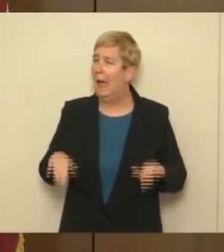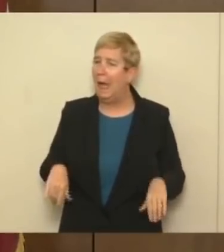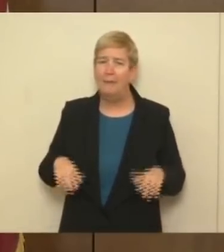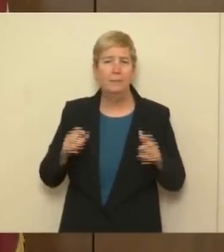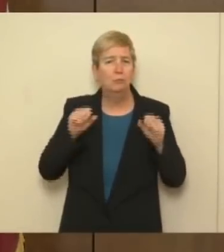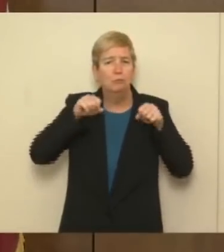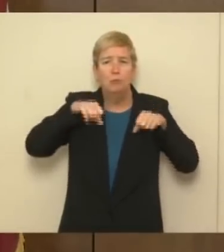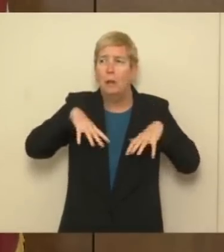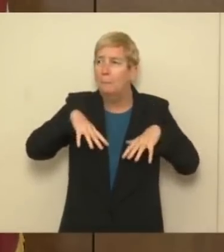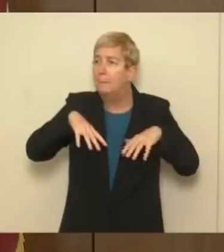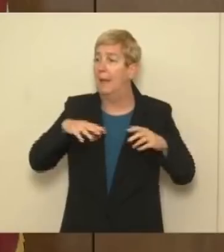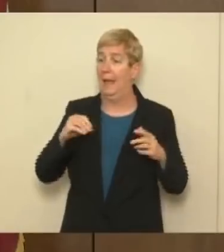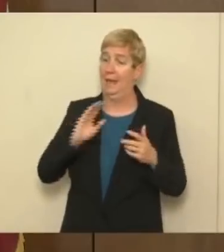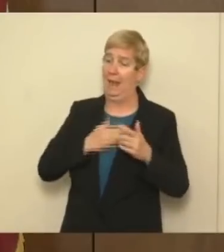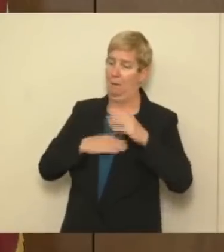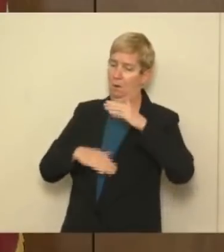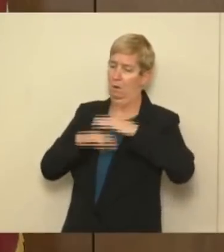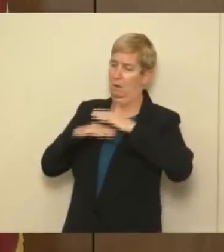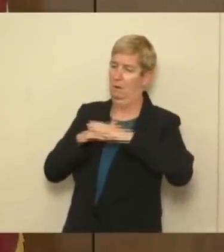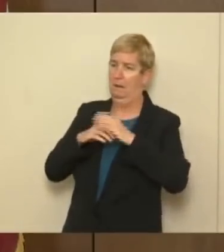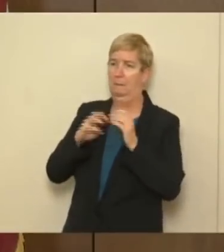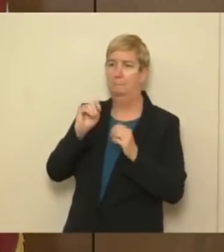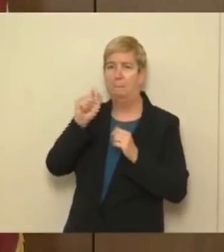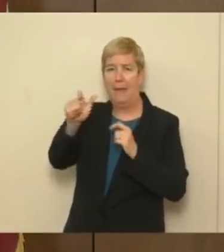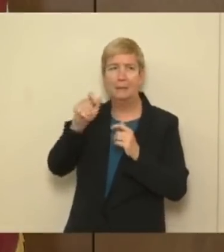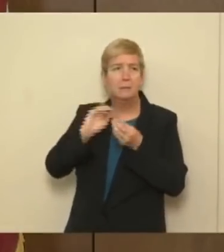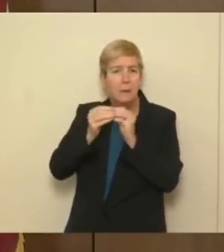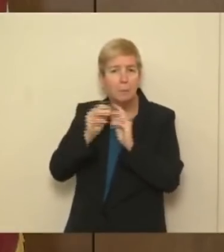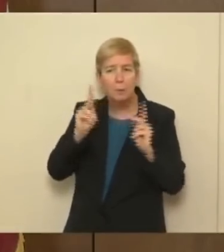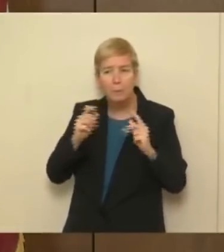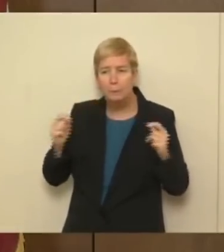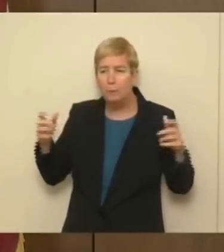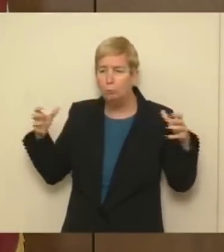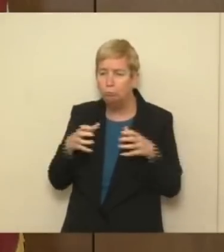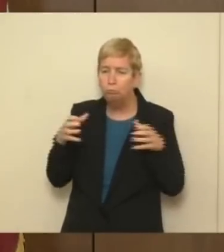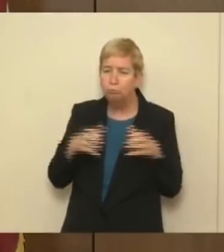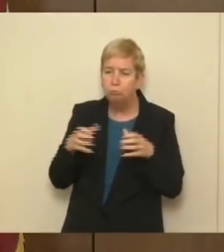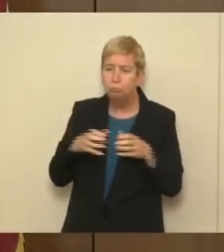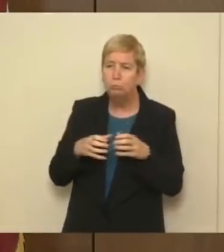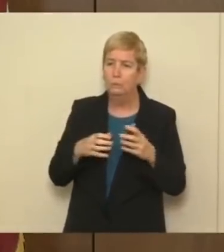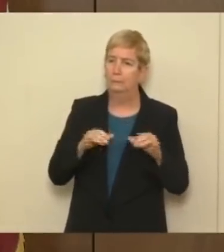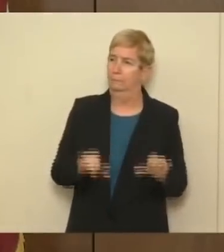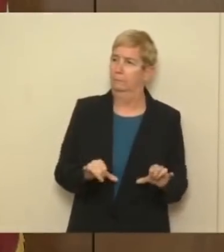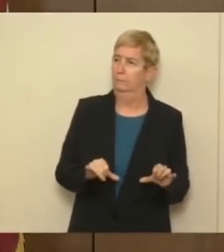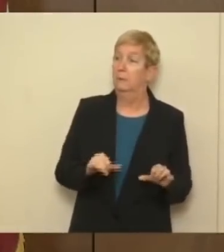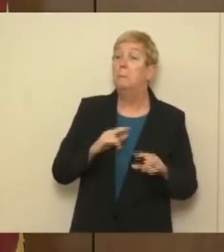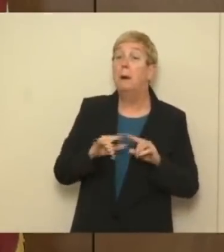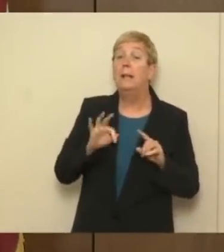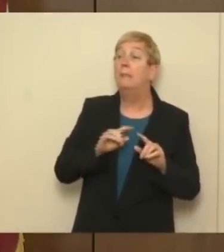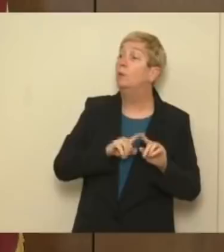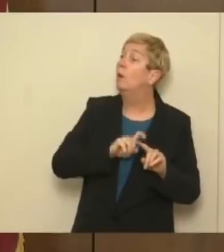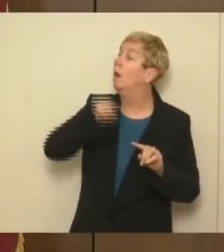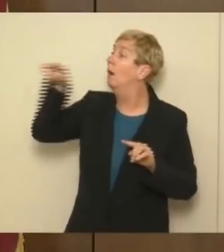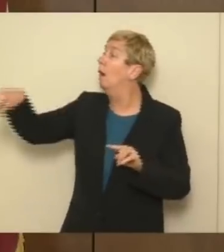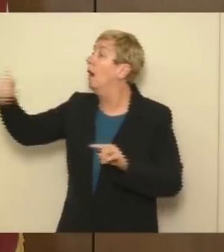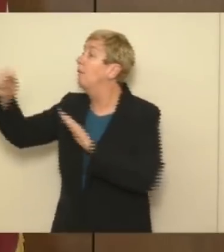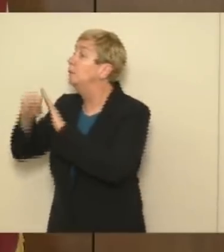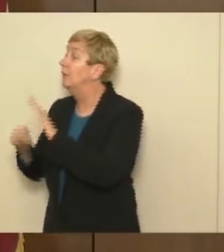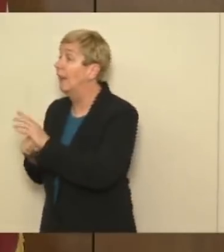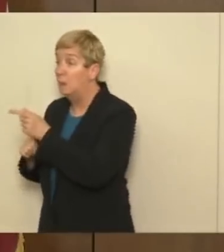our limits of gatherings. And so when you go to other states and they don't have those restrictions, you're putting New Mexicans at